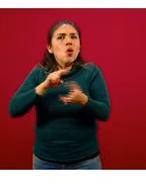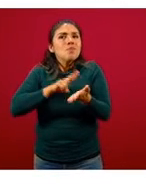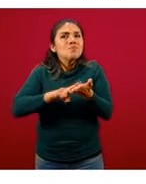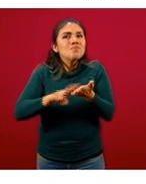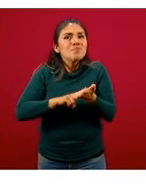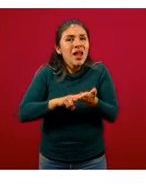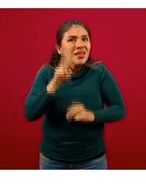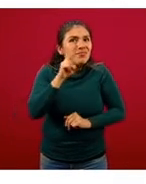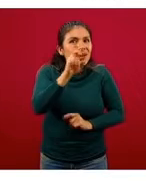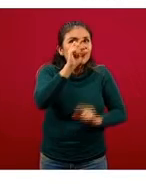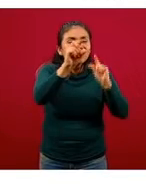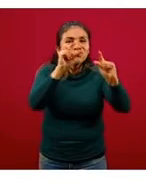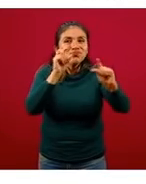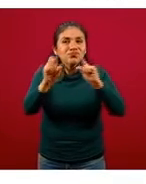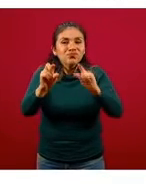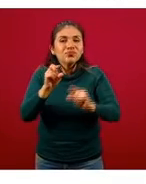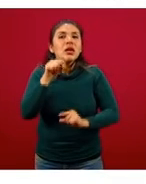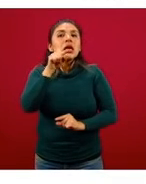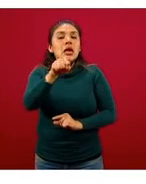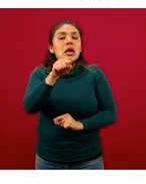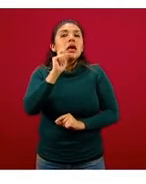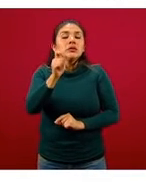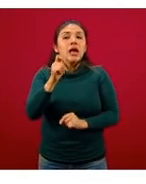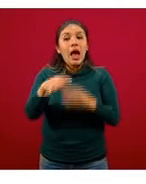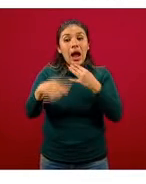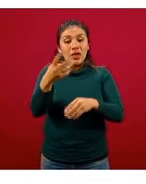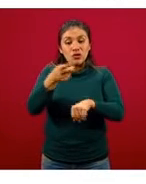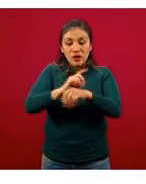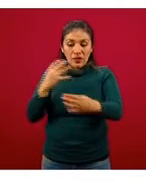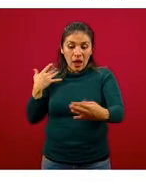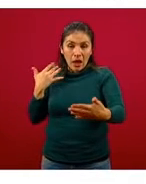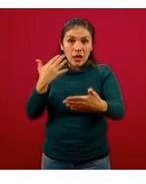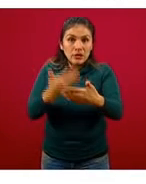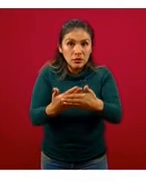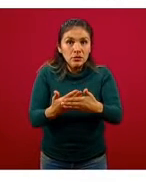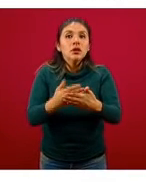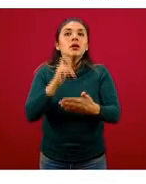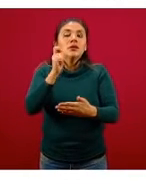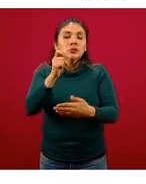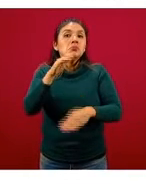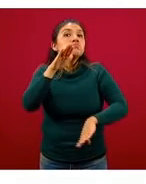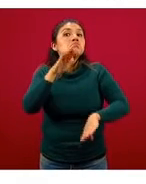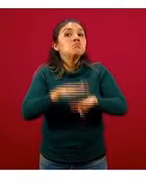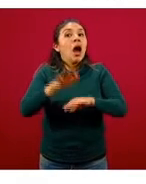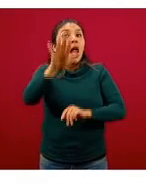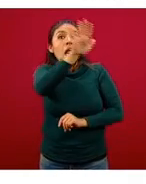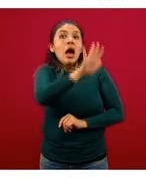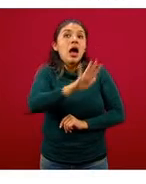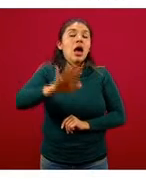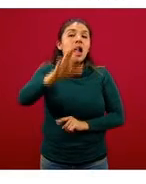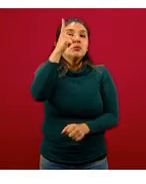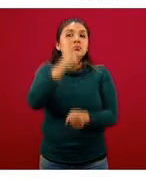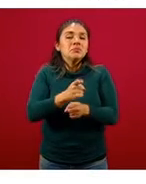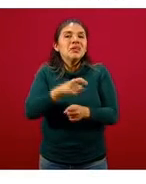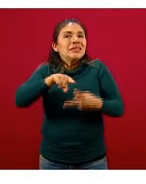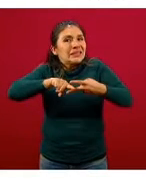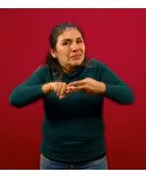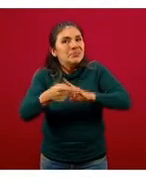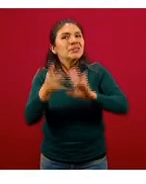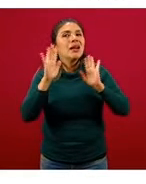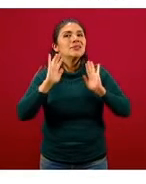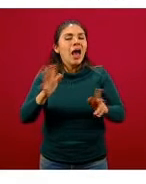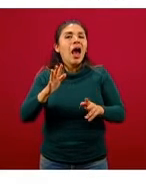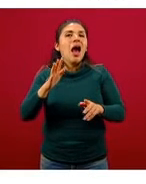and we can see, if we compare this map to the one that we showed yesterday and the ones that we have